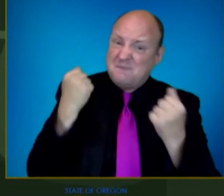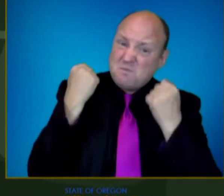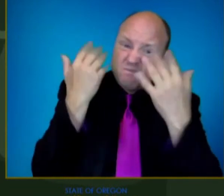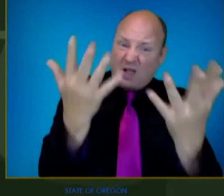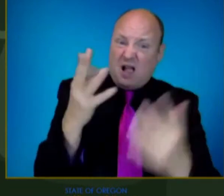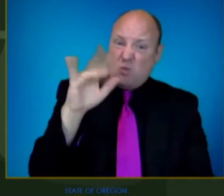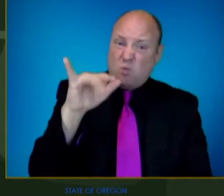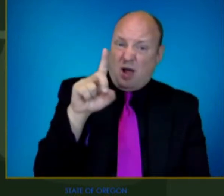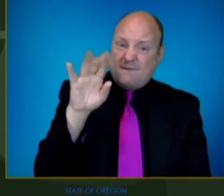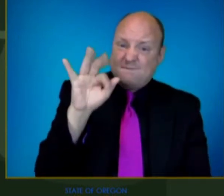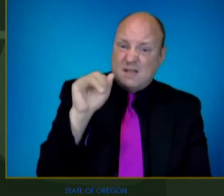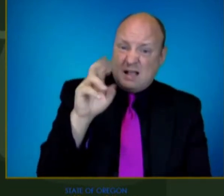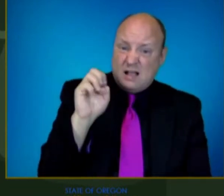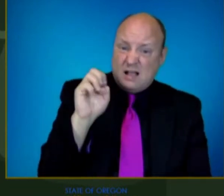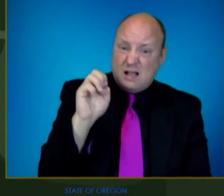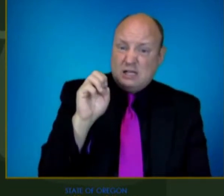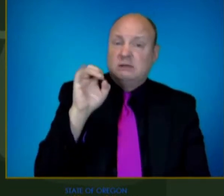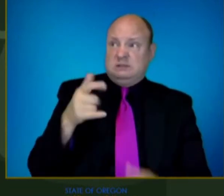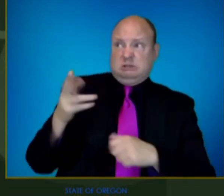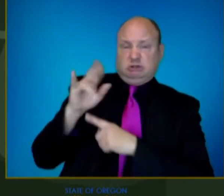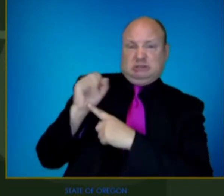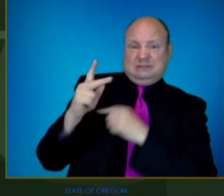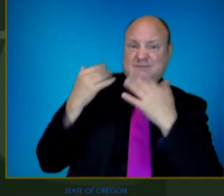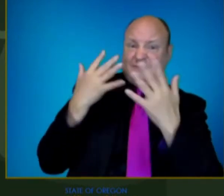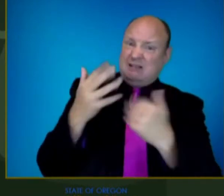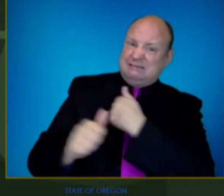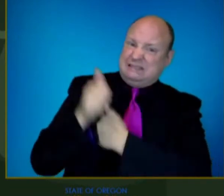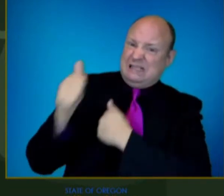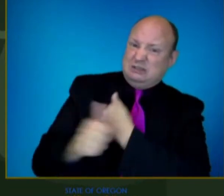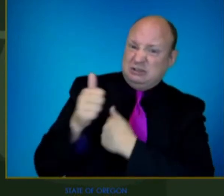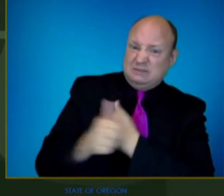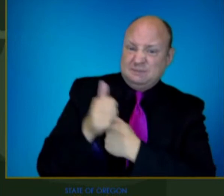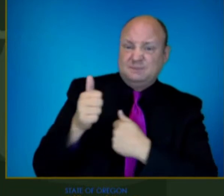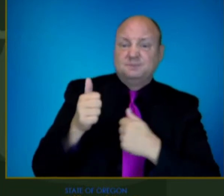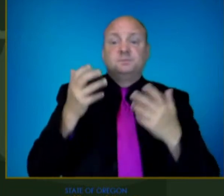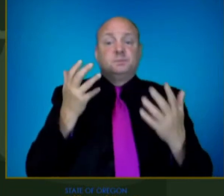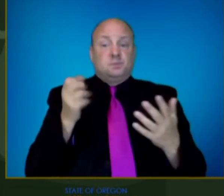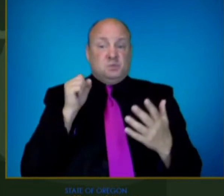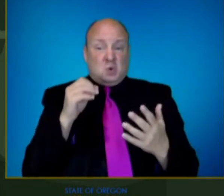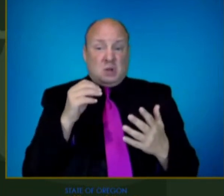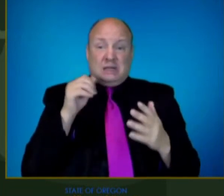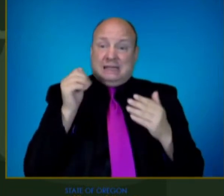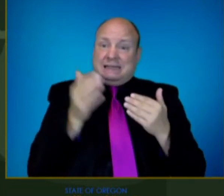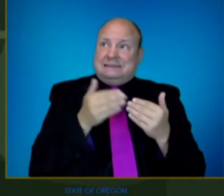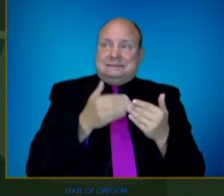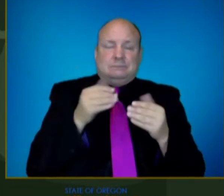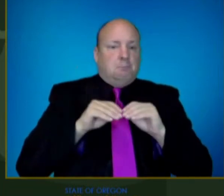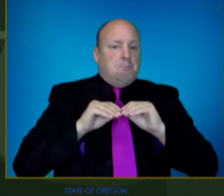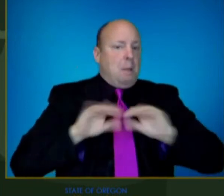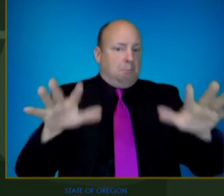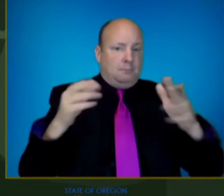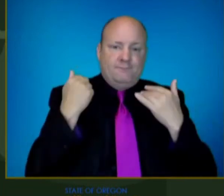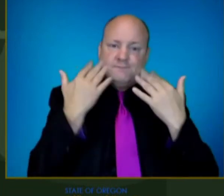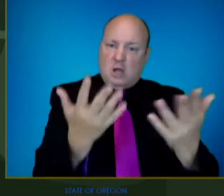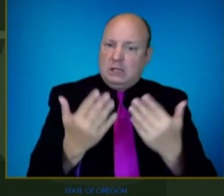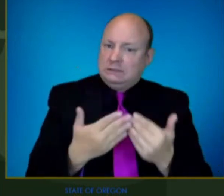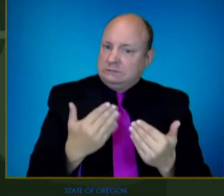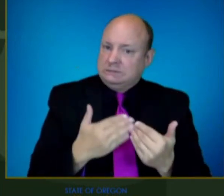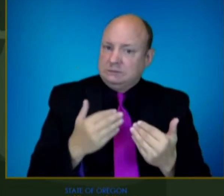state, wildfires can start easily and spread quickly. And with so many fires already